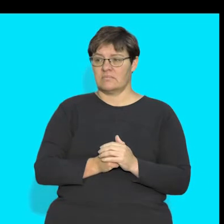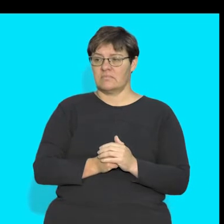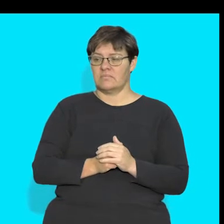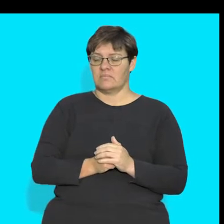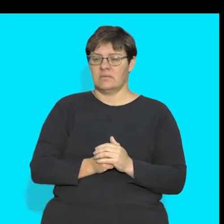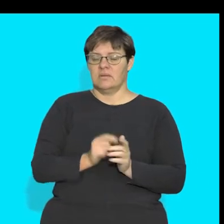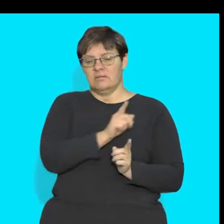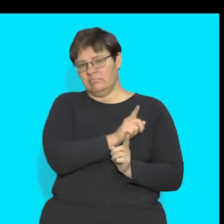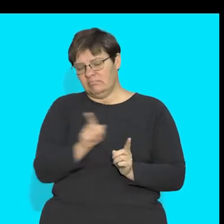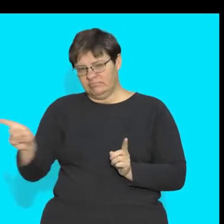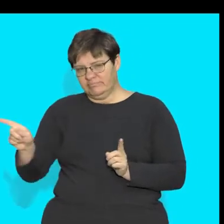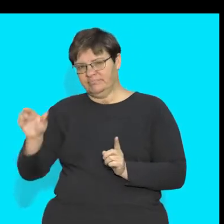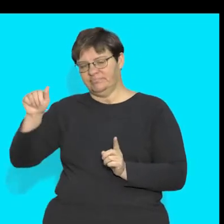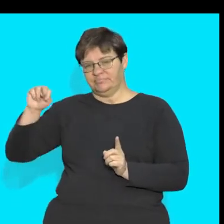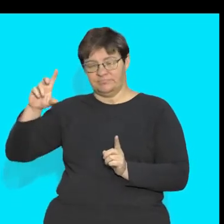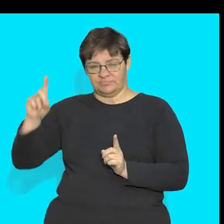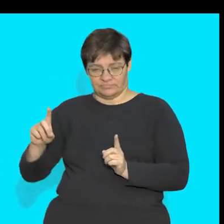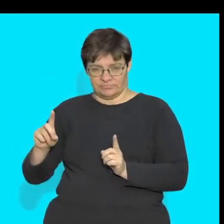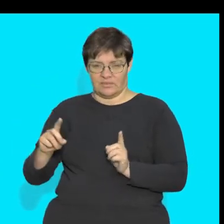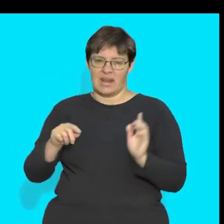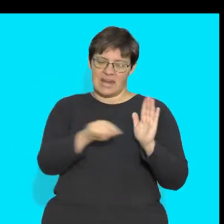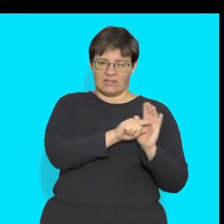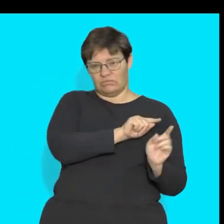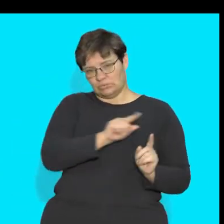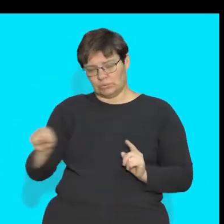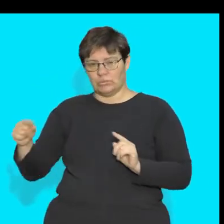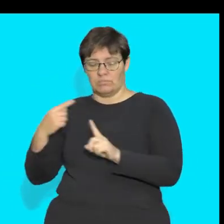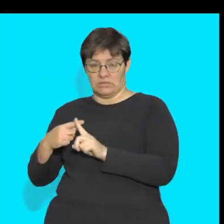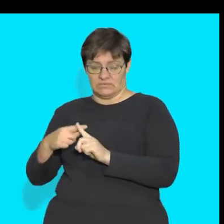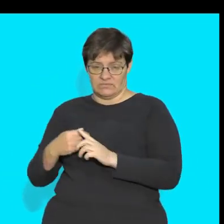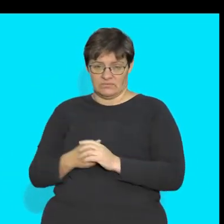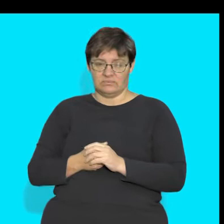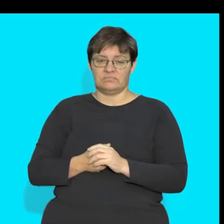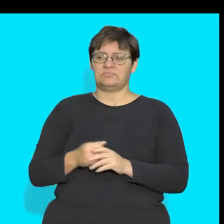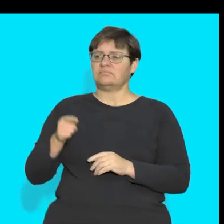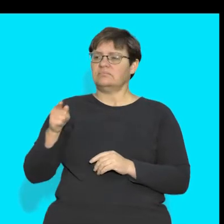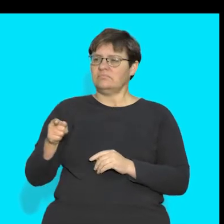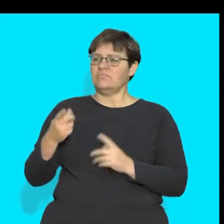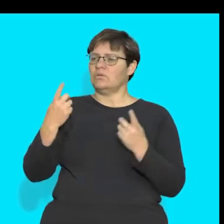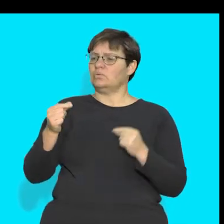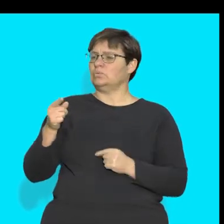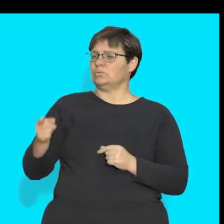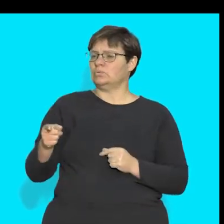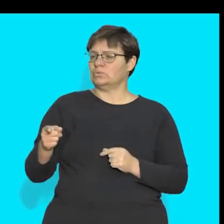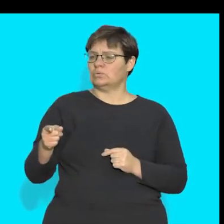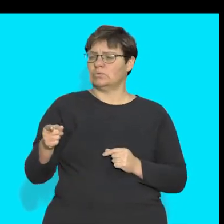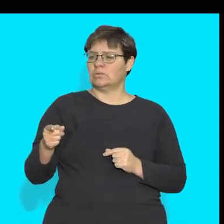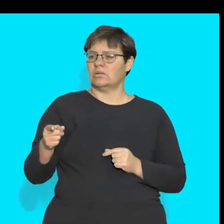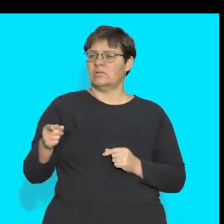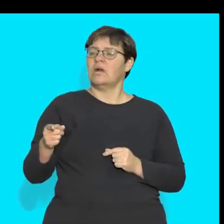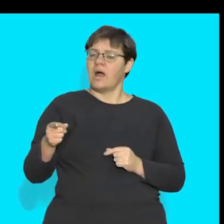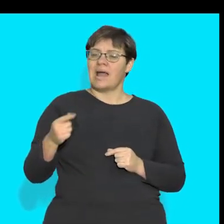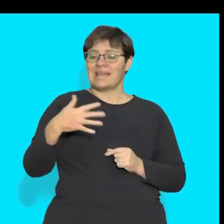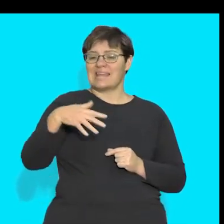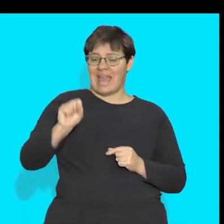go towards the anode. That's what they do. By moving those electrons, we're giving